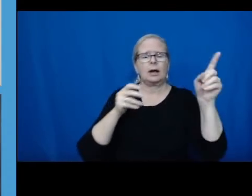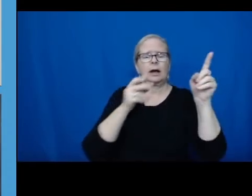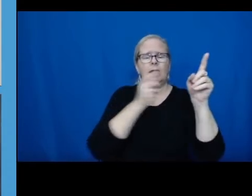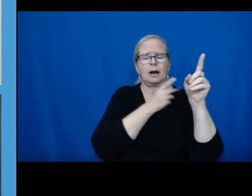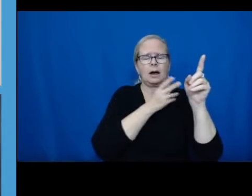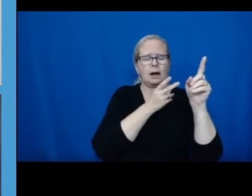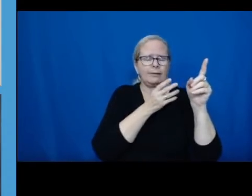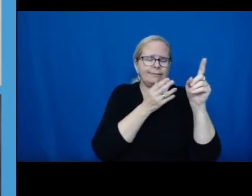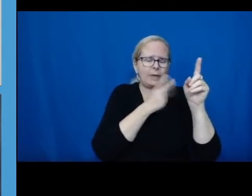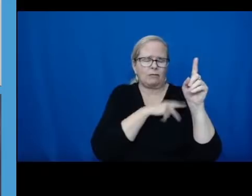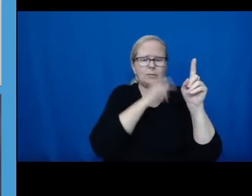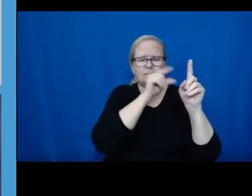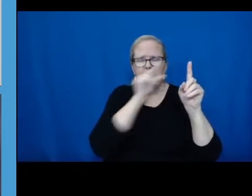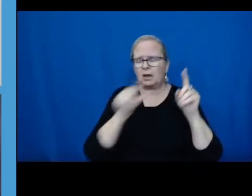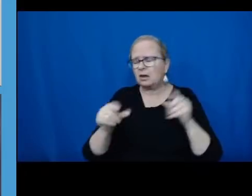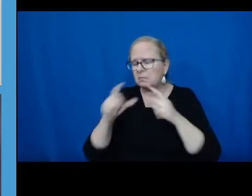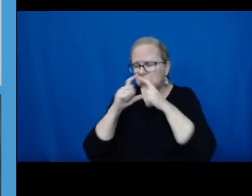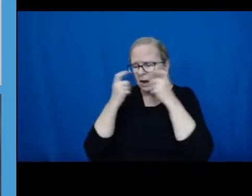And